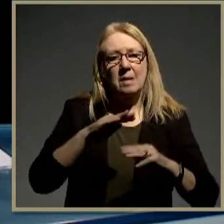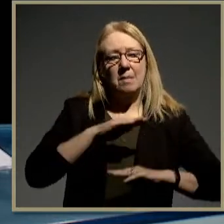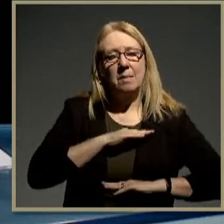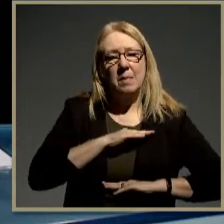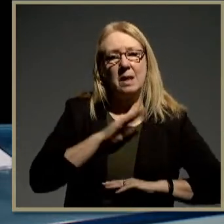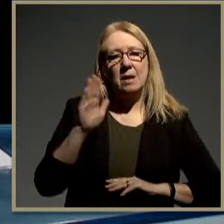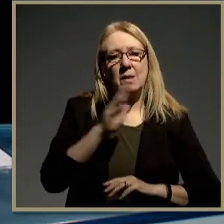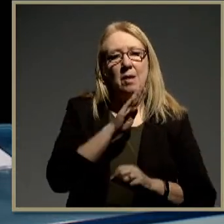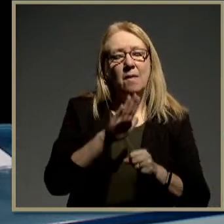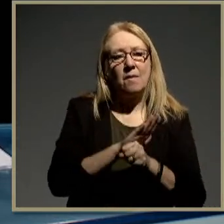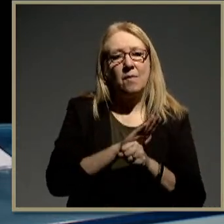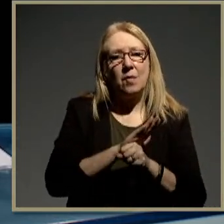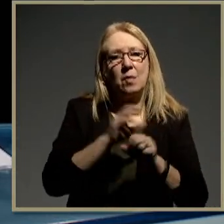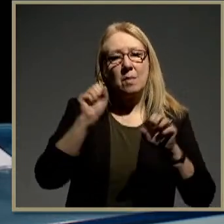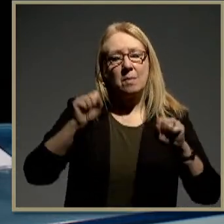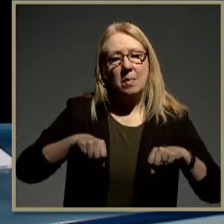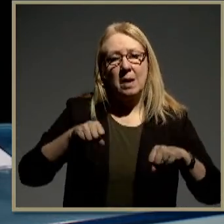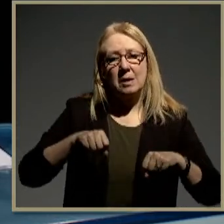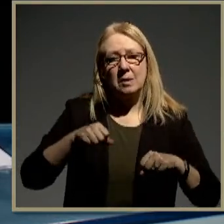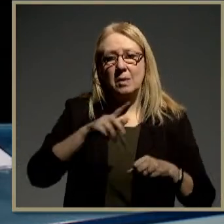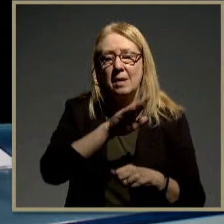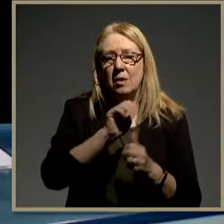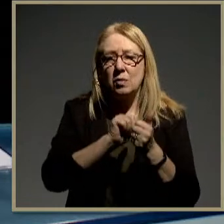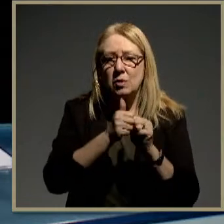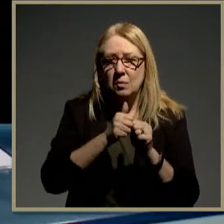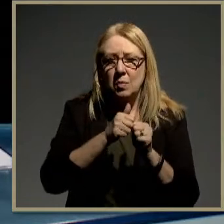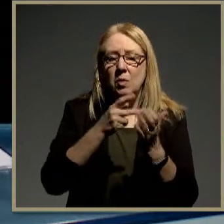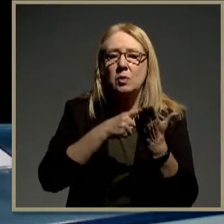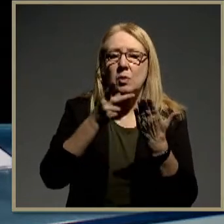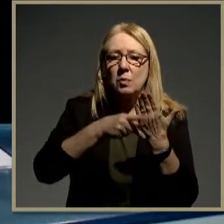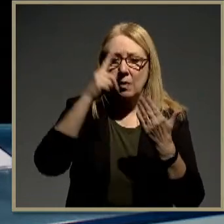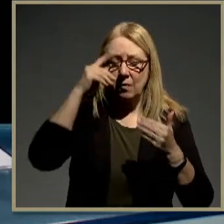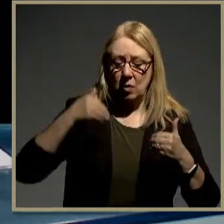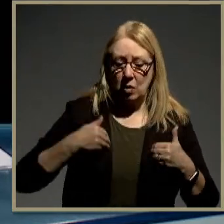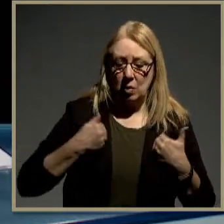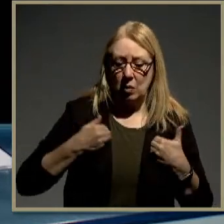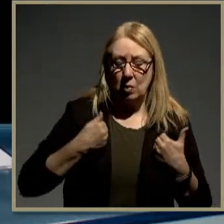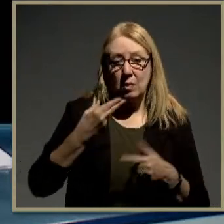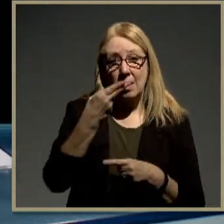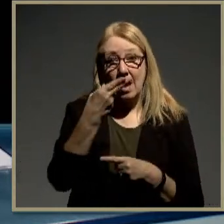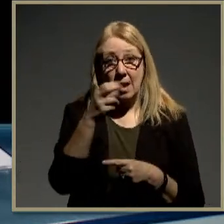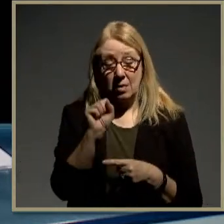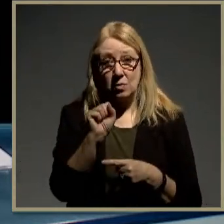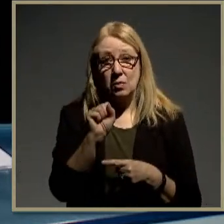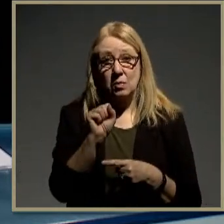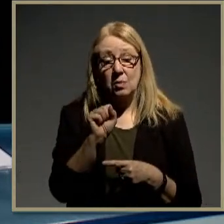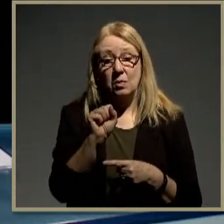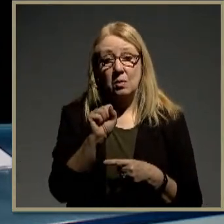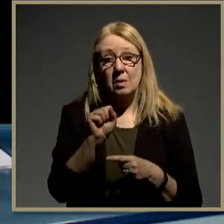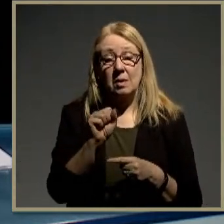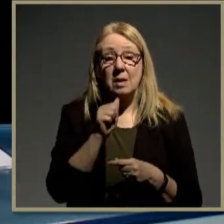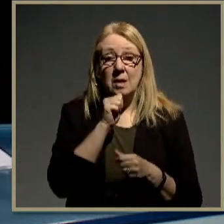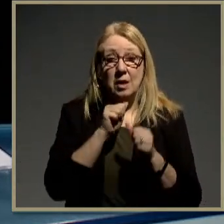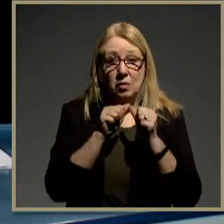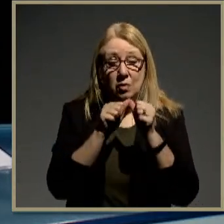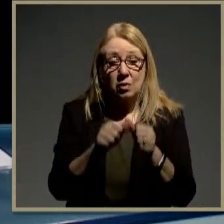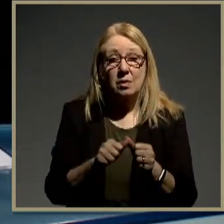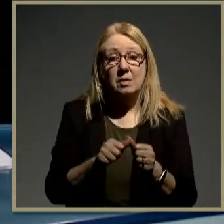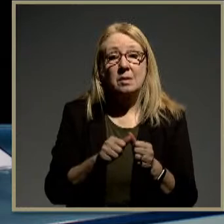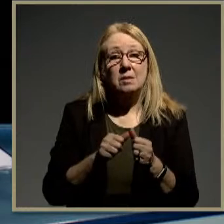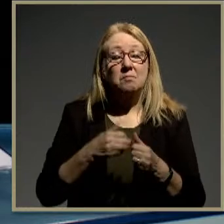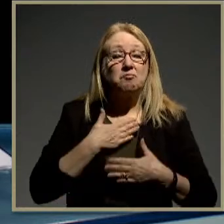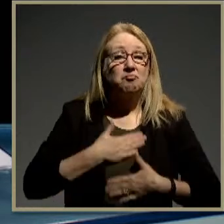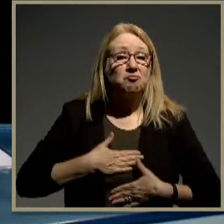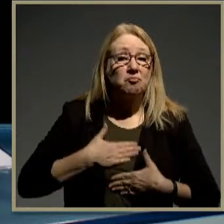potential. There are sports performance programs for youth, high school athletes, endurance athletes,